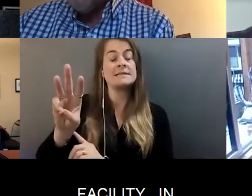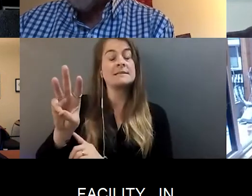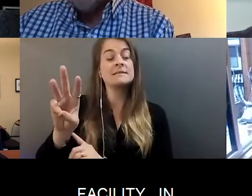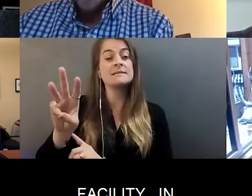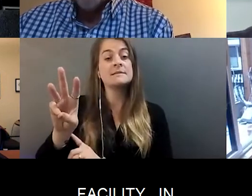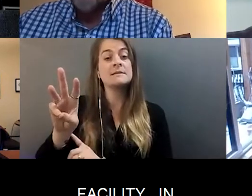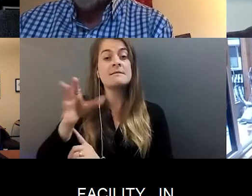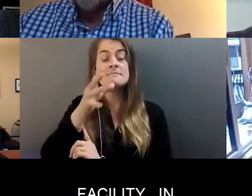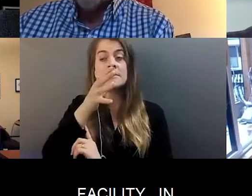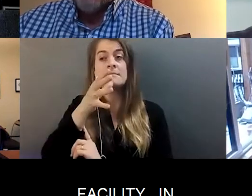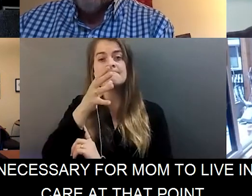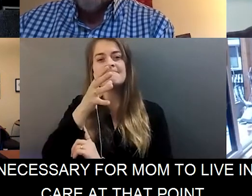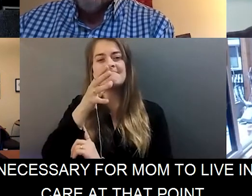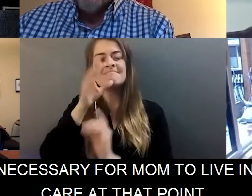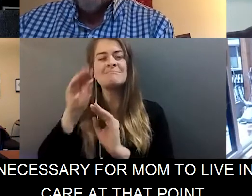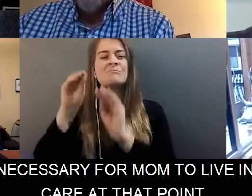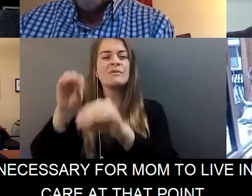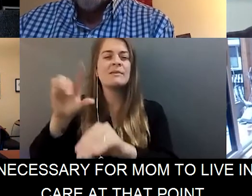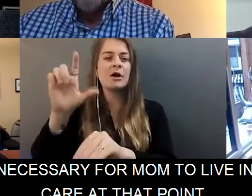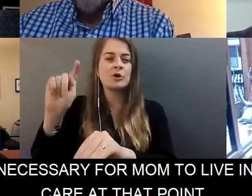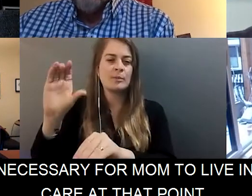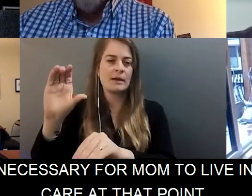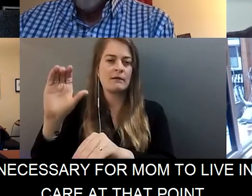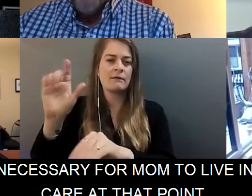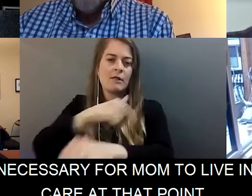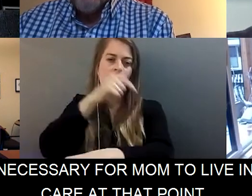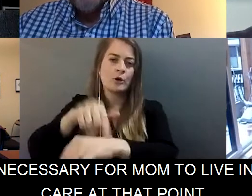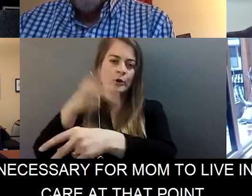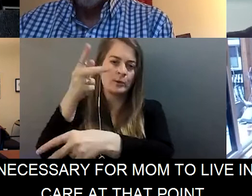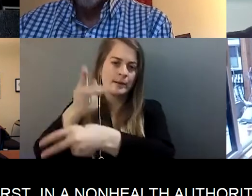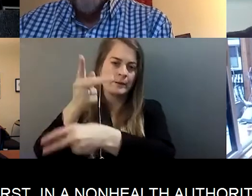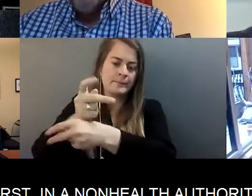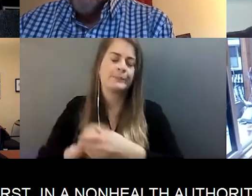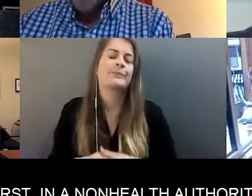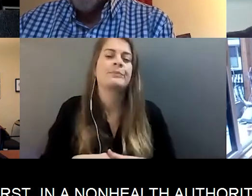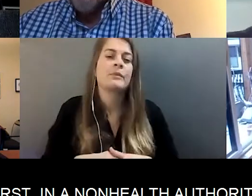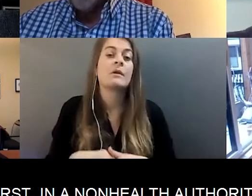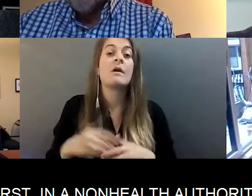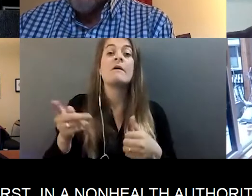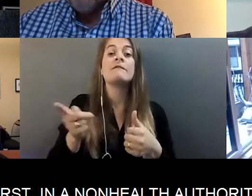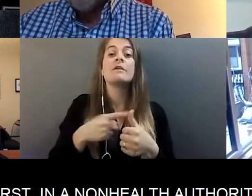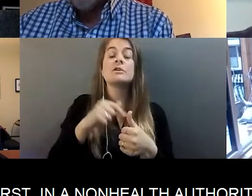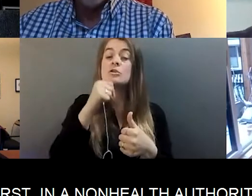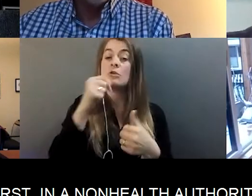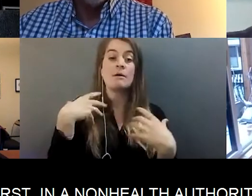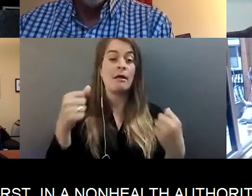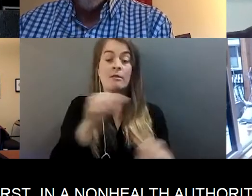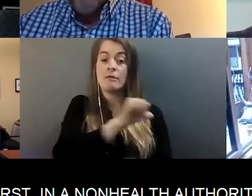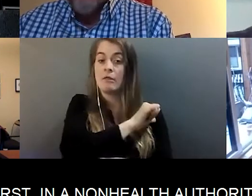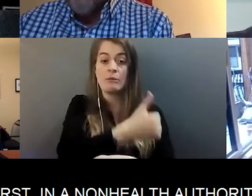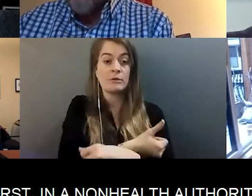for mom to live in long-term care at that point. First in a non-health authority facility built